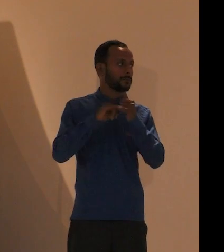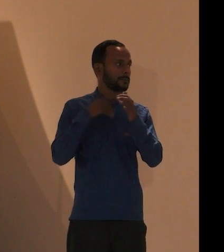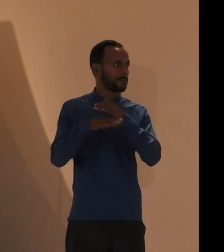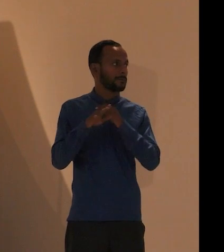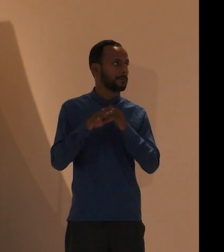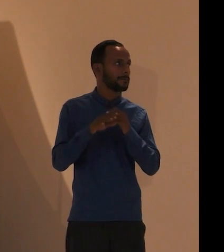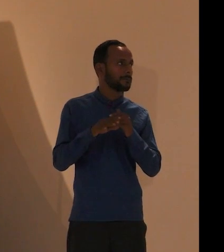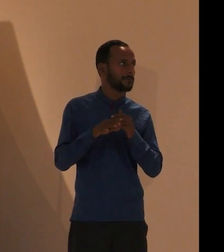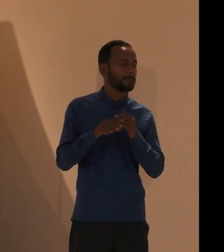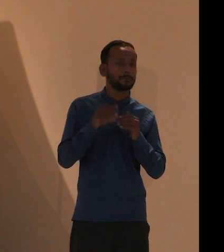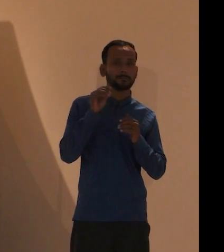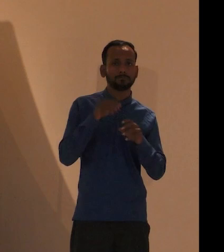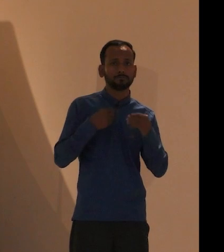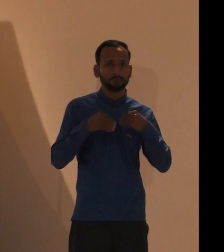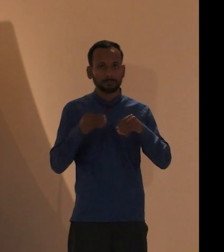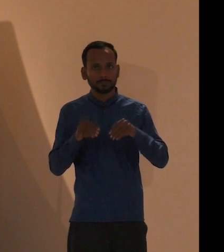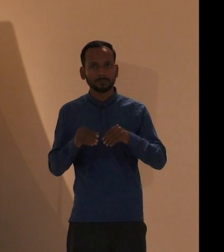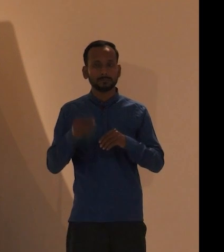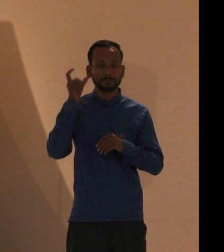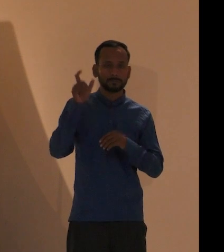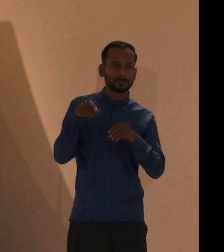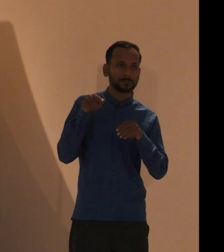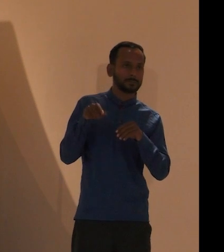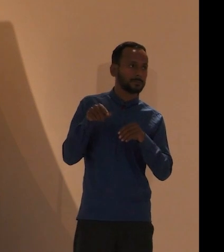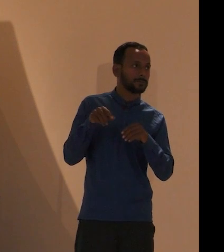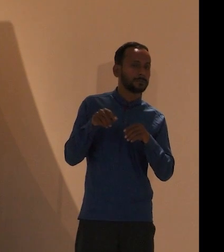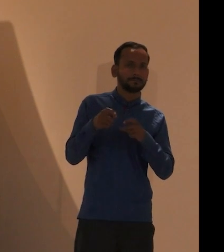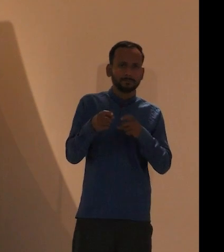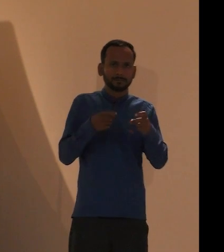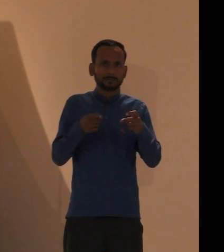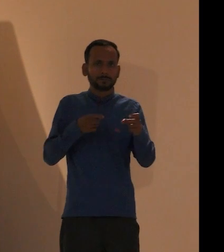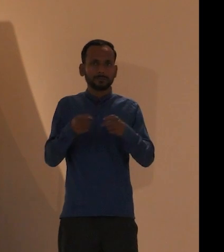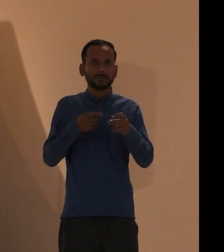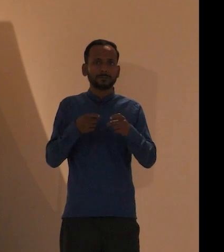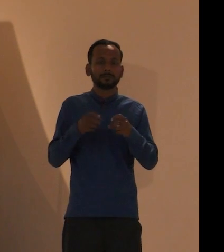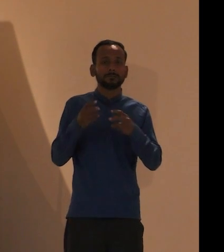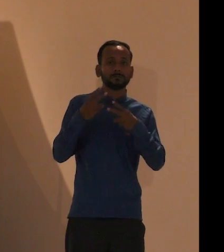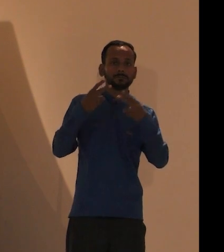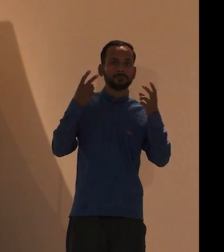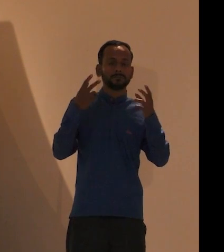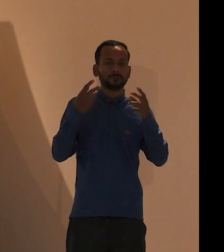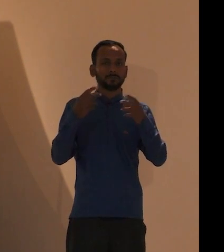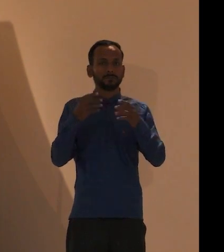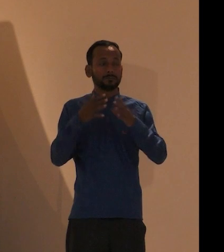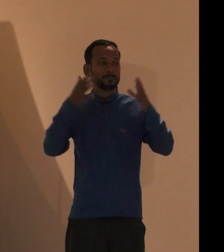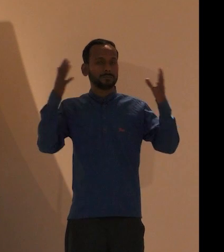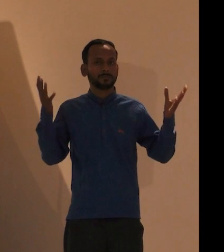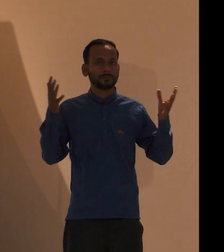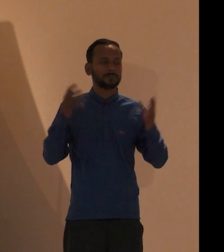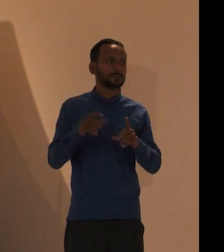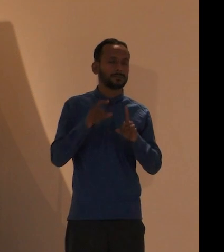He was a businessman, and he had this Malley's department store, which was the largest department store in New